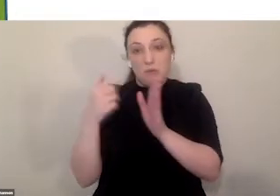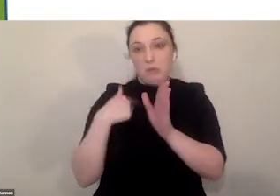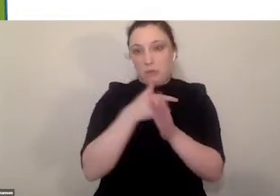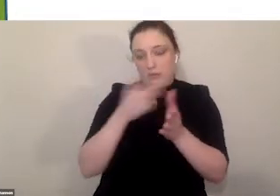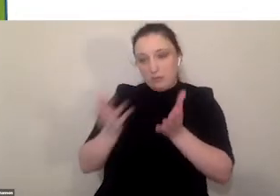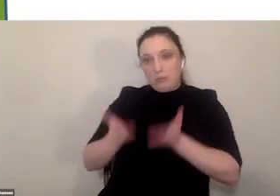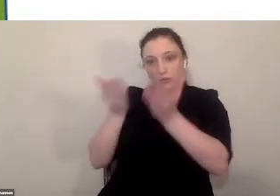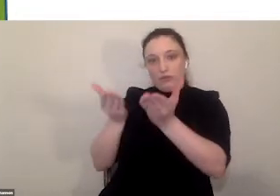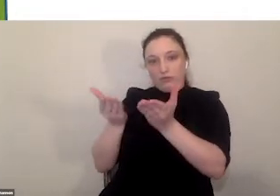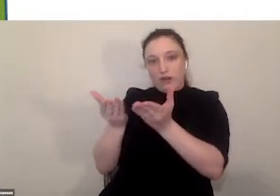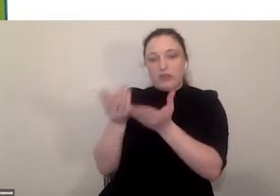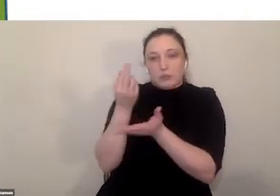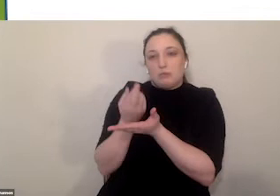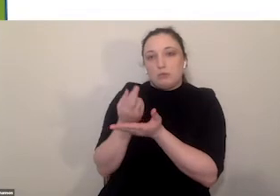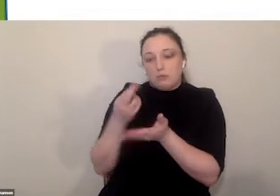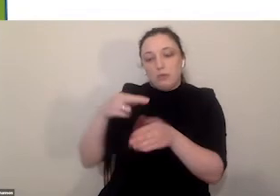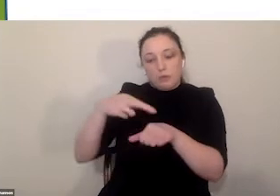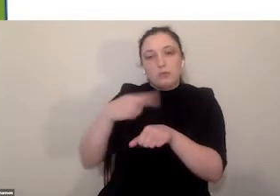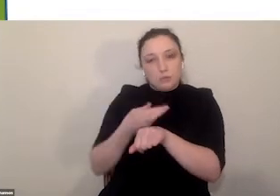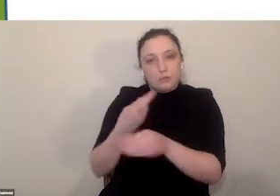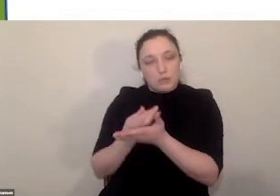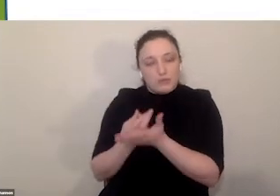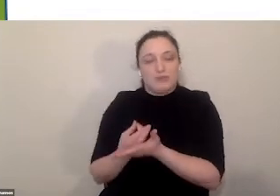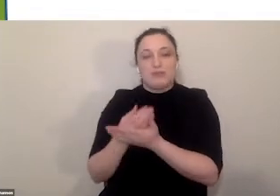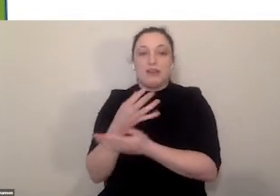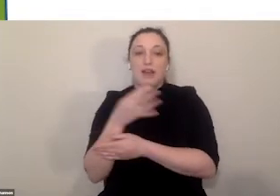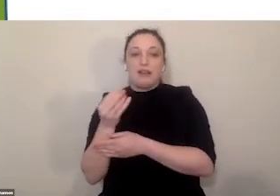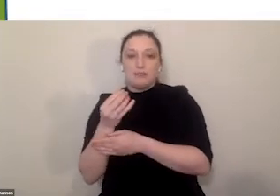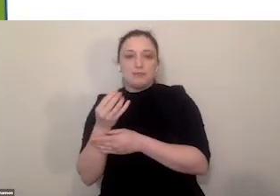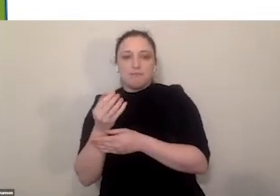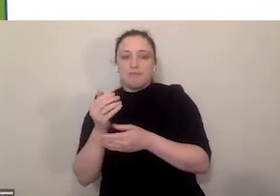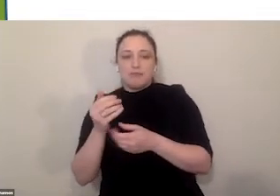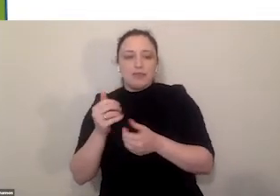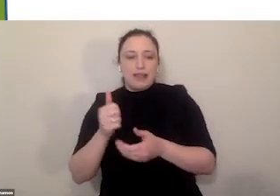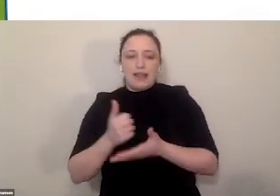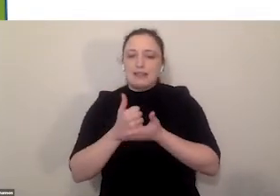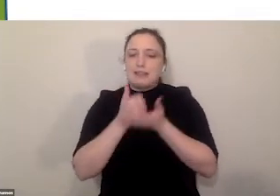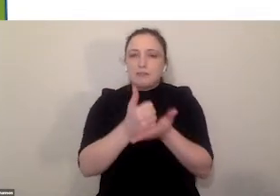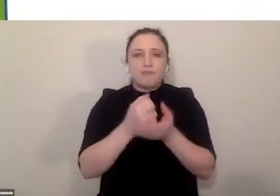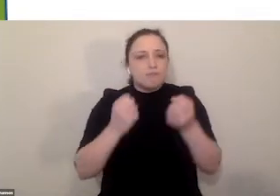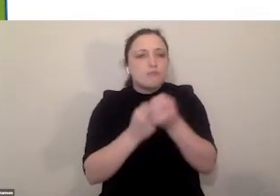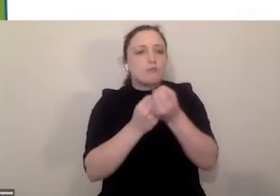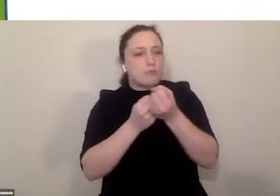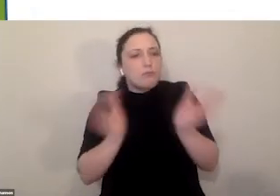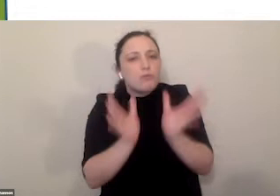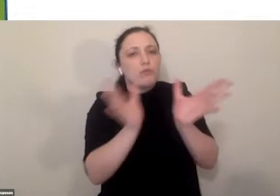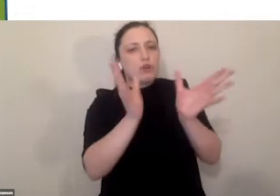ultimately self-confidence that really helps them to achieve their dreams. We also, on the partner